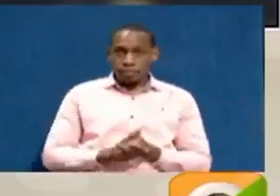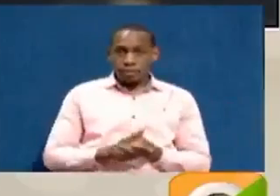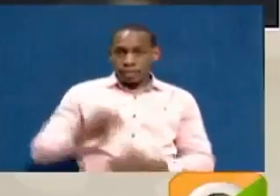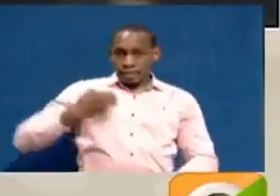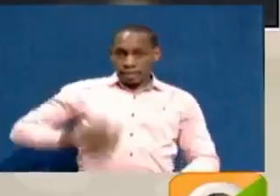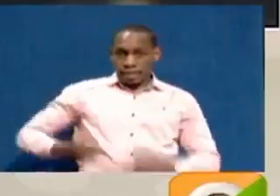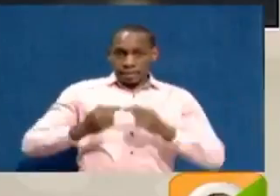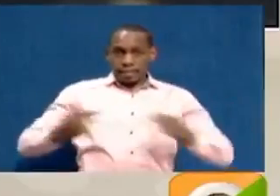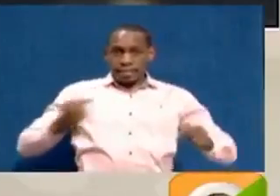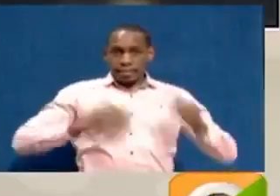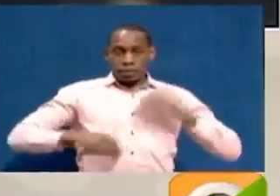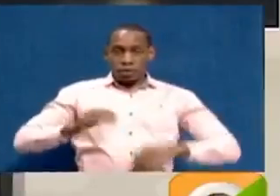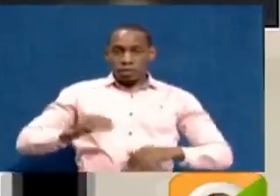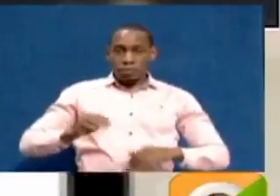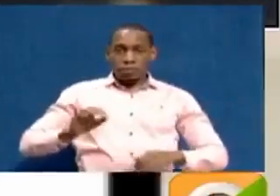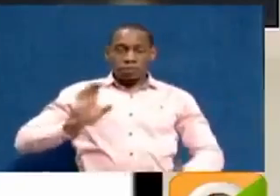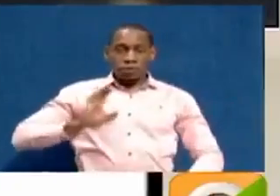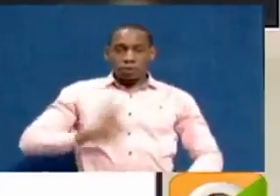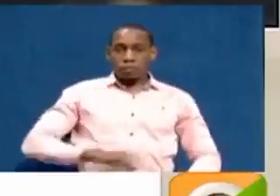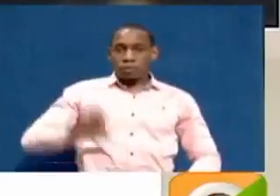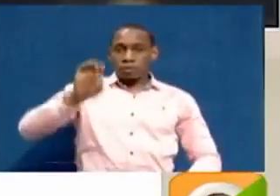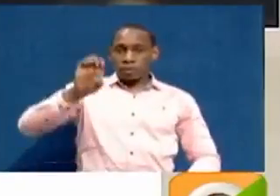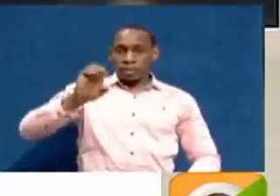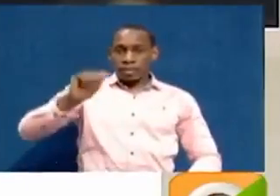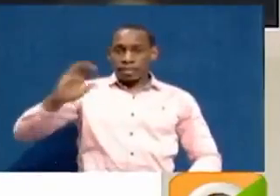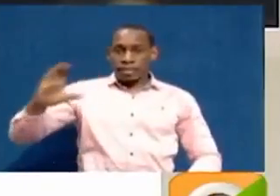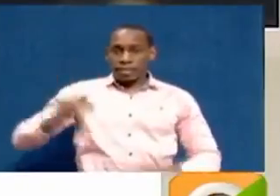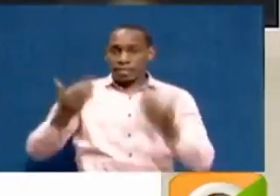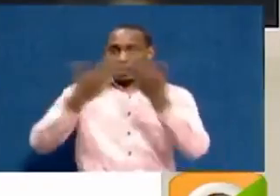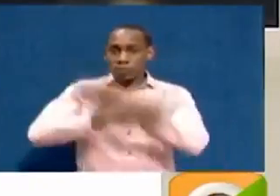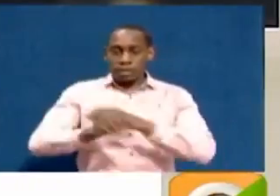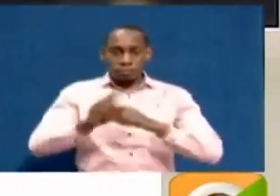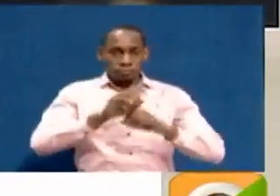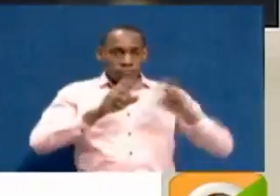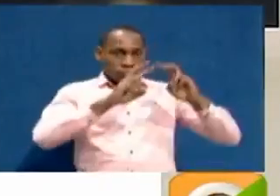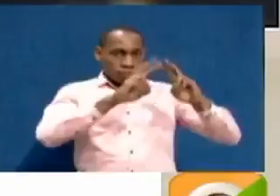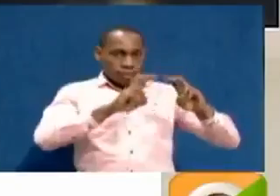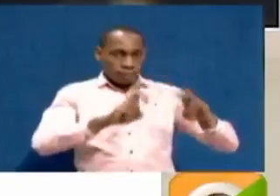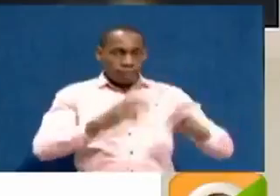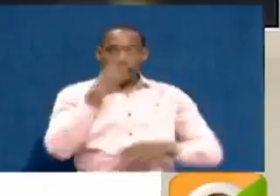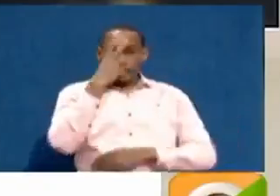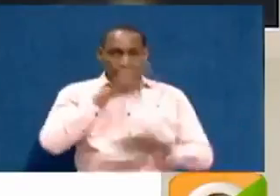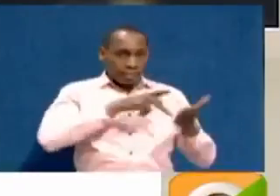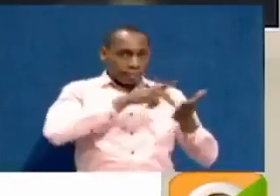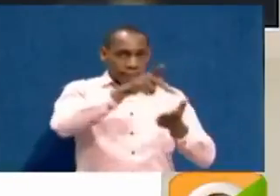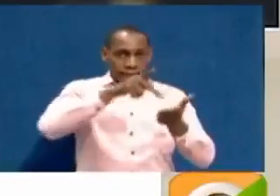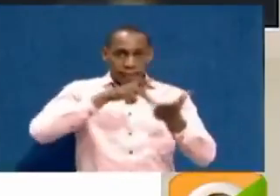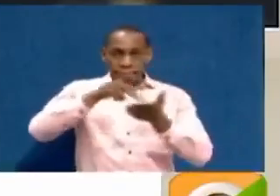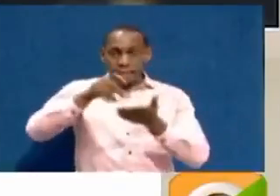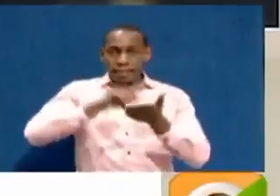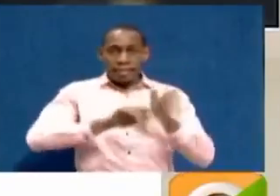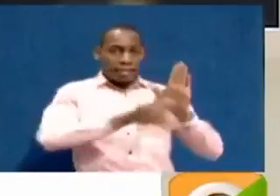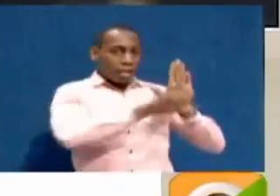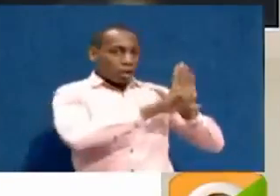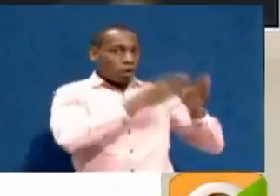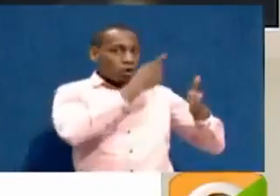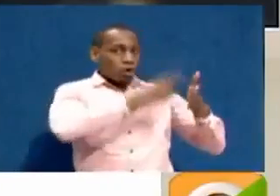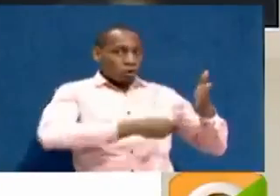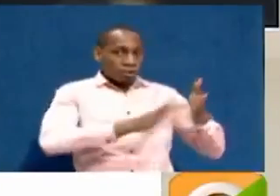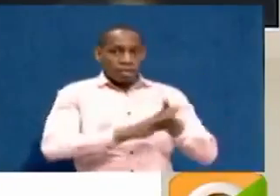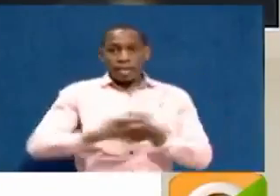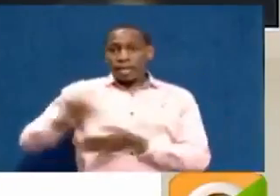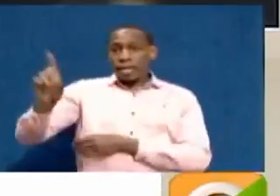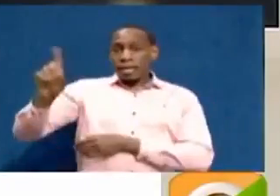The Ethics and Anti-Corruption Commission, or EACC, is tonight probing suspect payouts made as legal fees